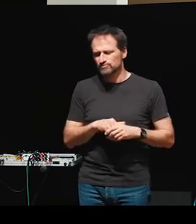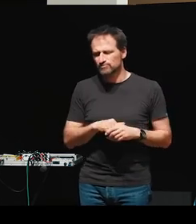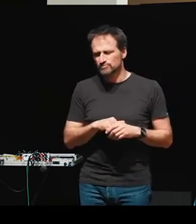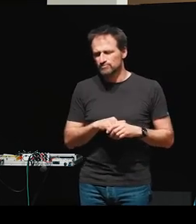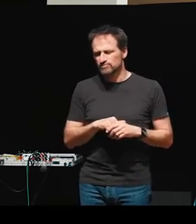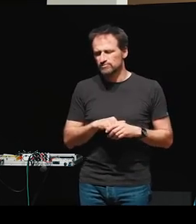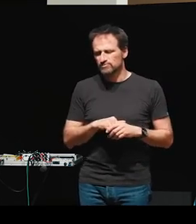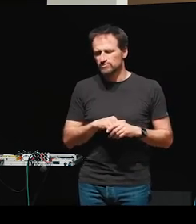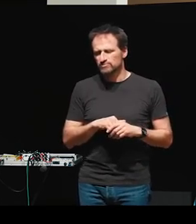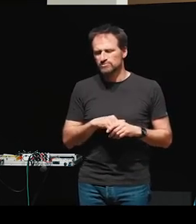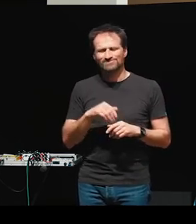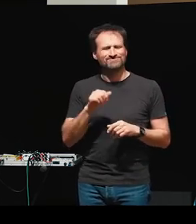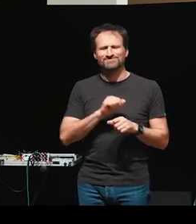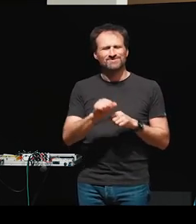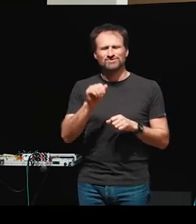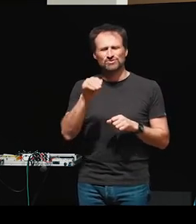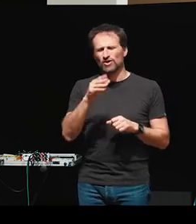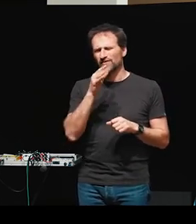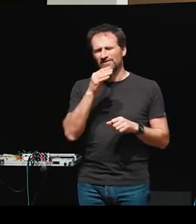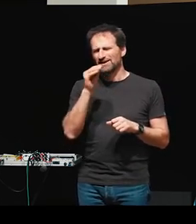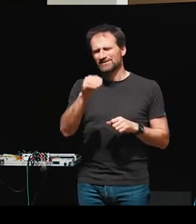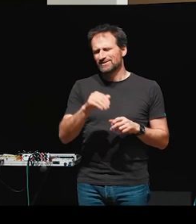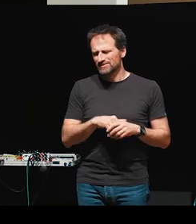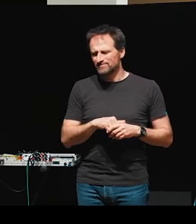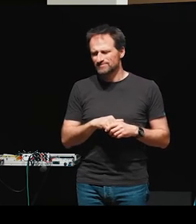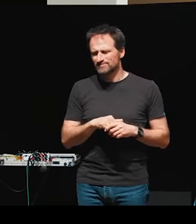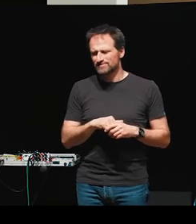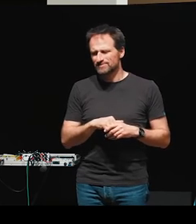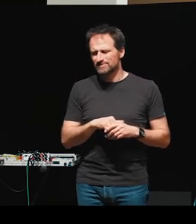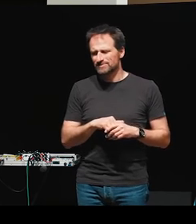oh, I still have some other errors.